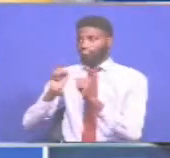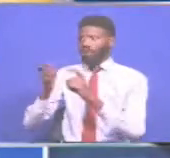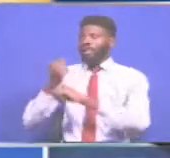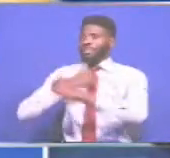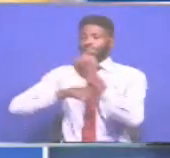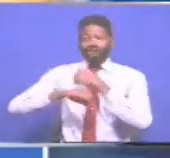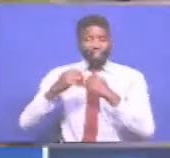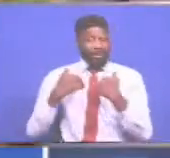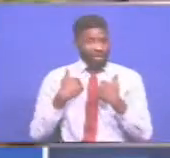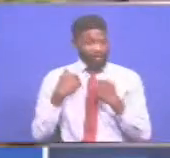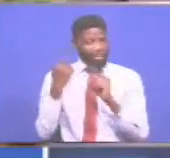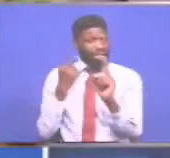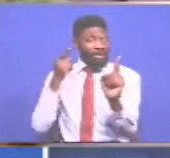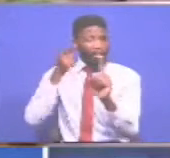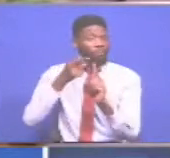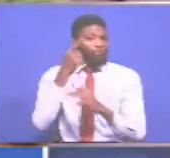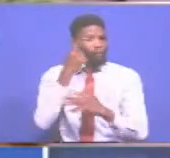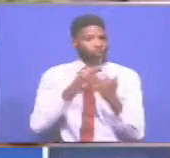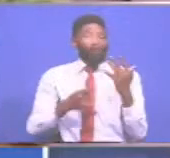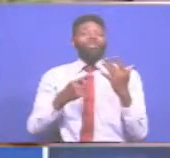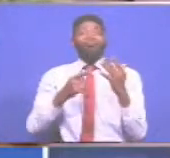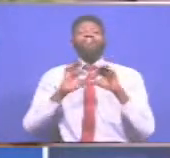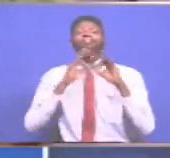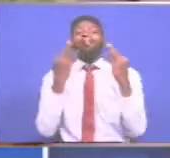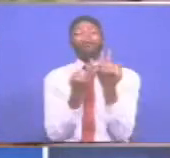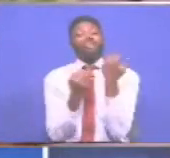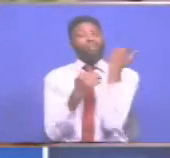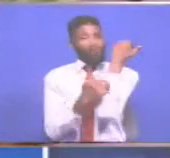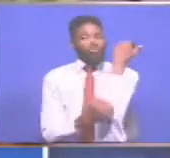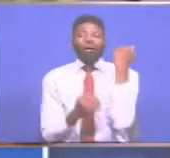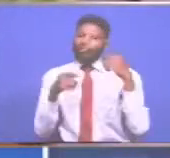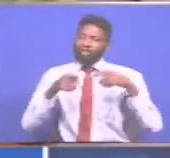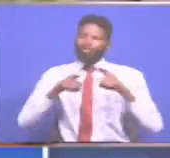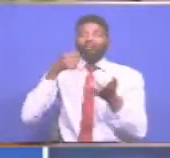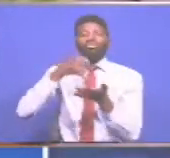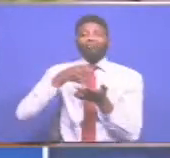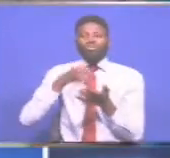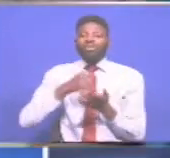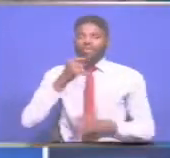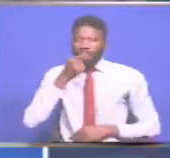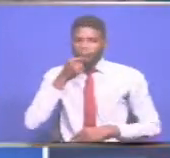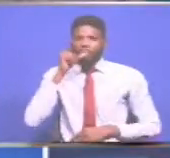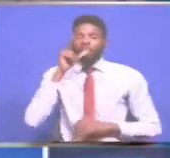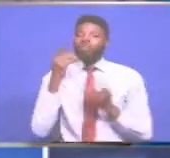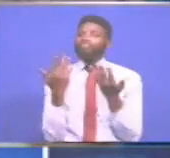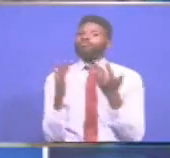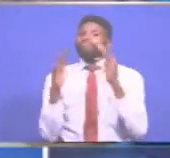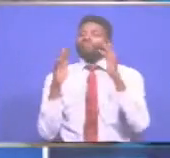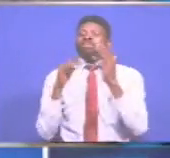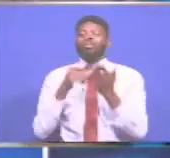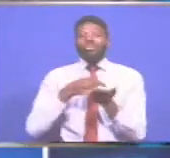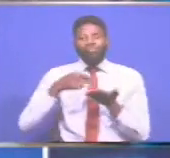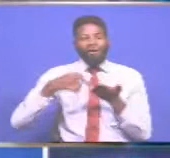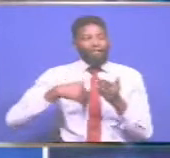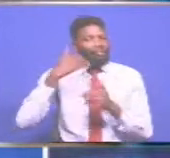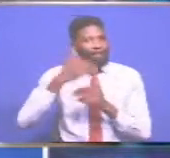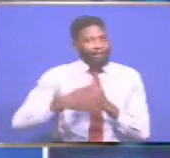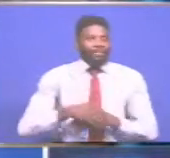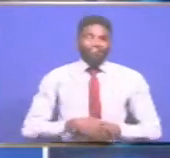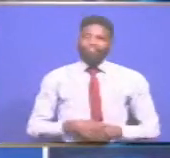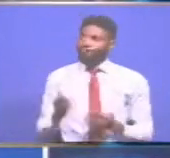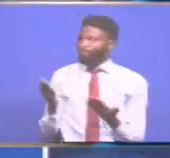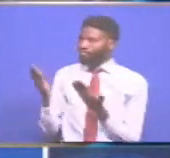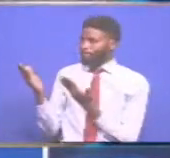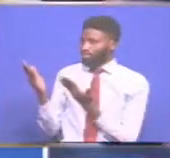aims at ensuring the less privileged in society participate in celebrations come next week. Spearheaded by the Institute of Certified